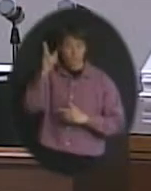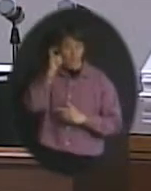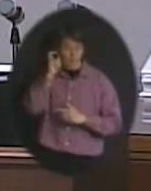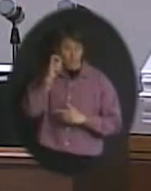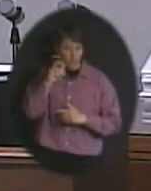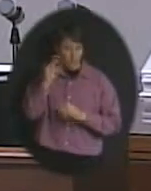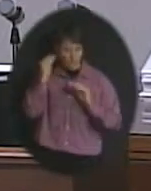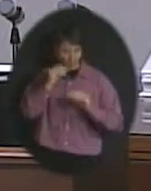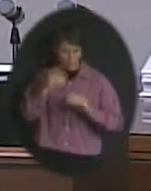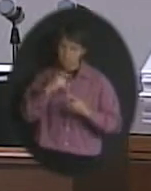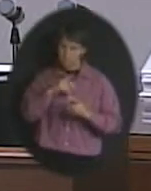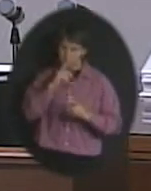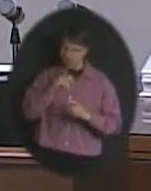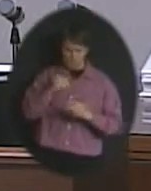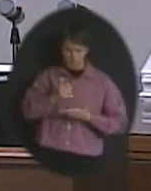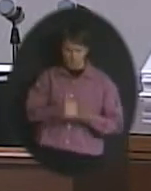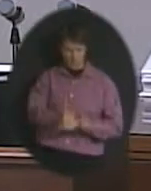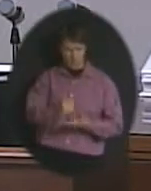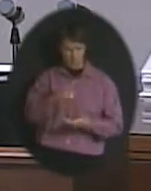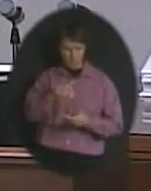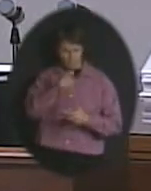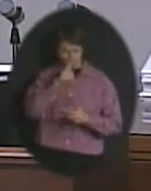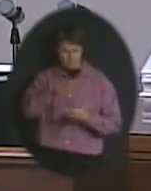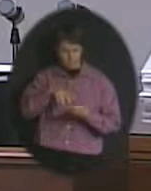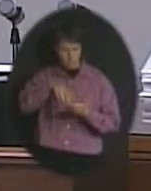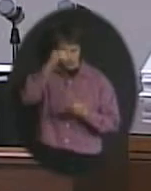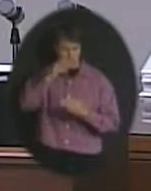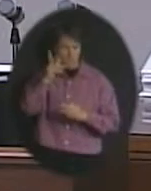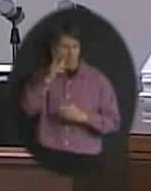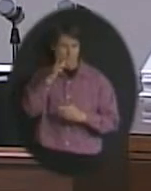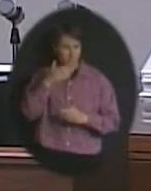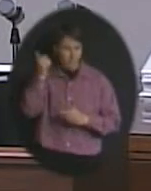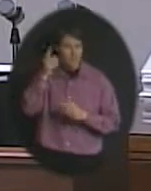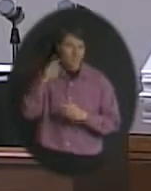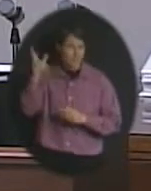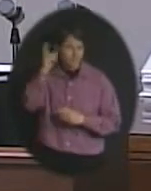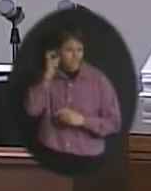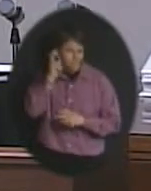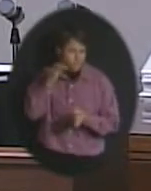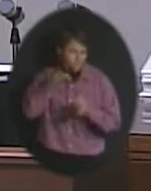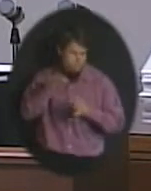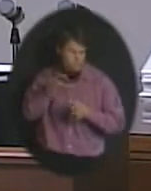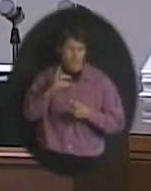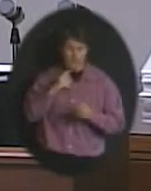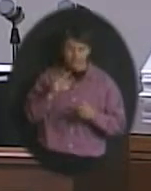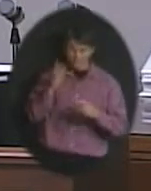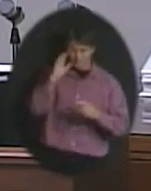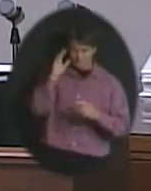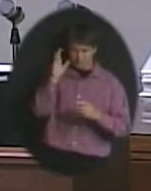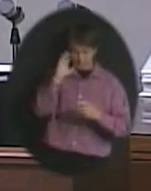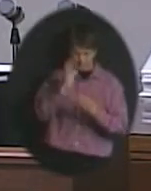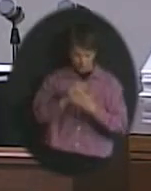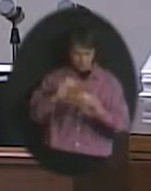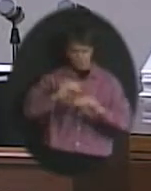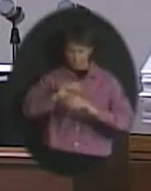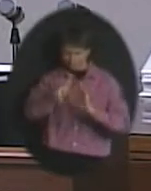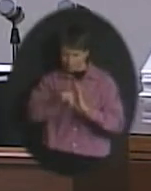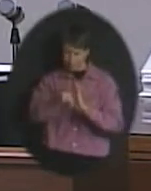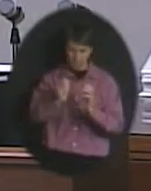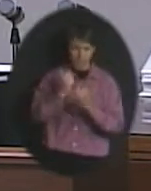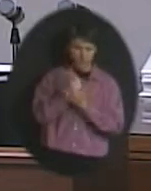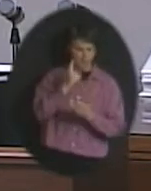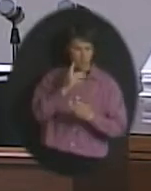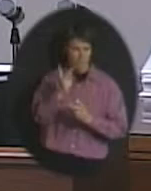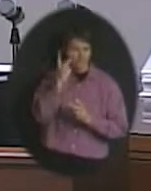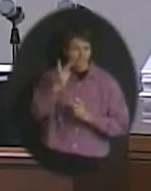needs of audio learners and enhances provides enhancement for the visual learners as well. The tech ed courses